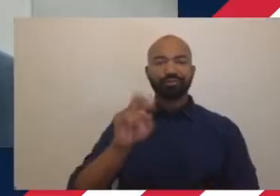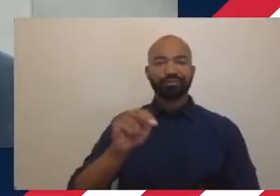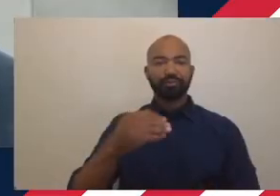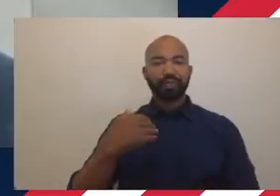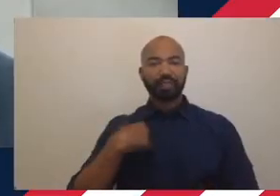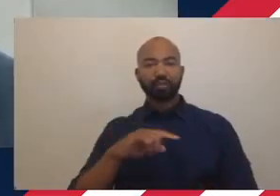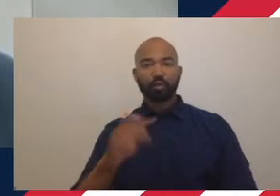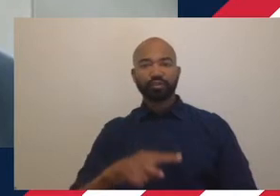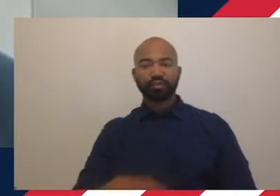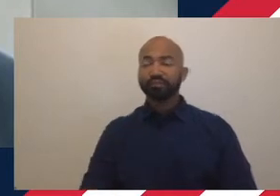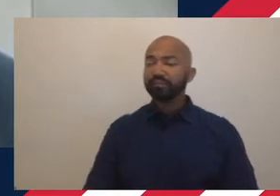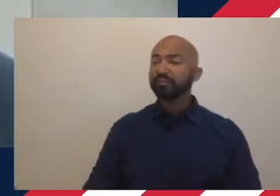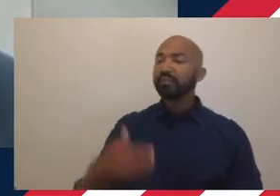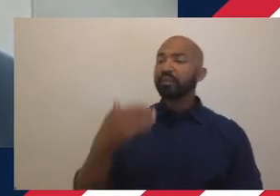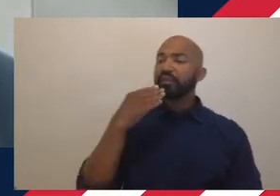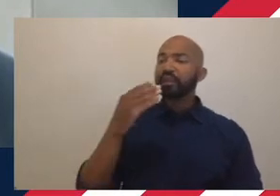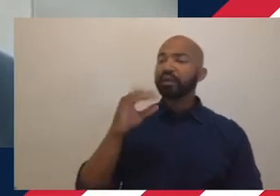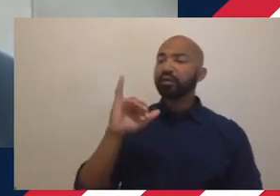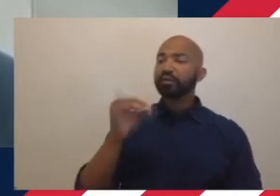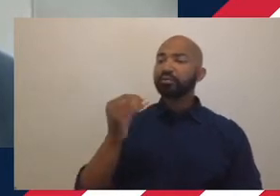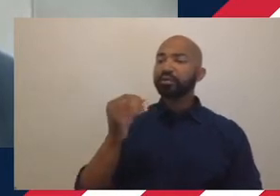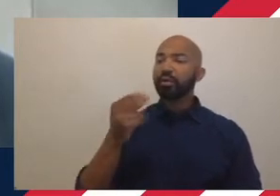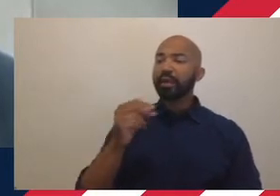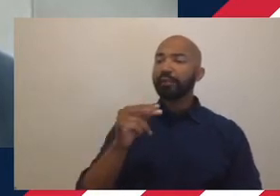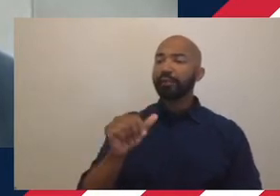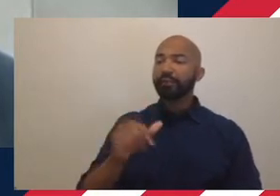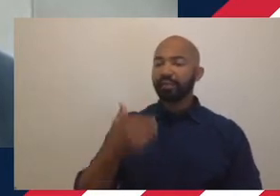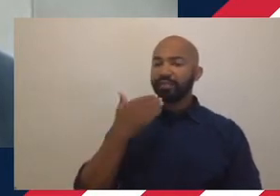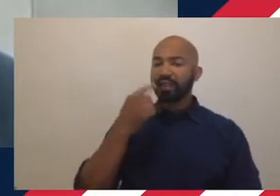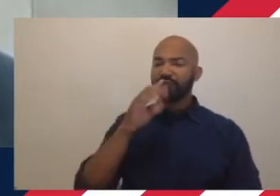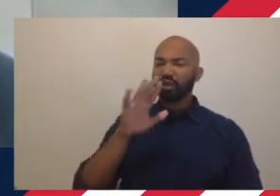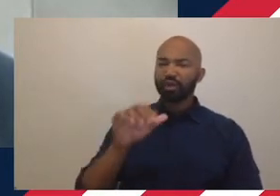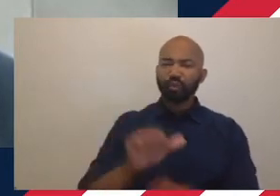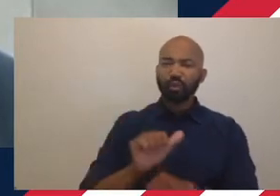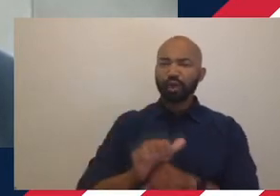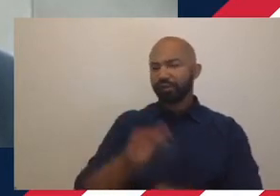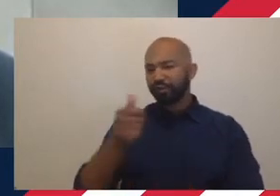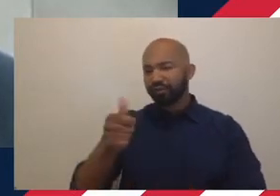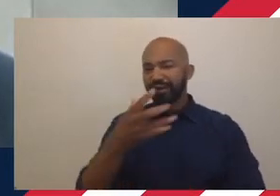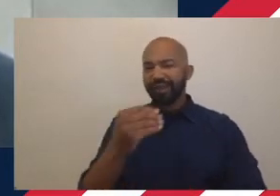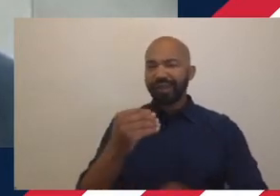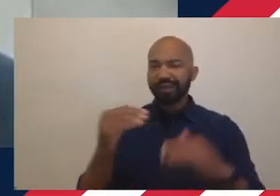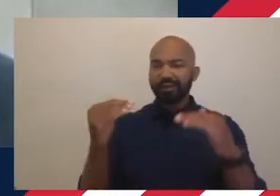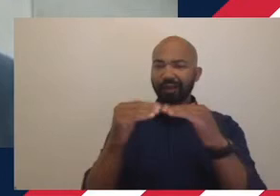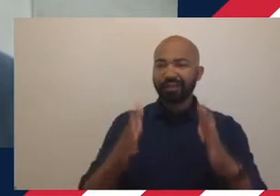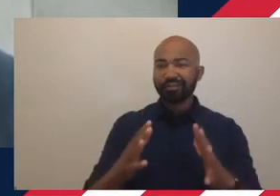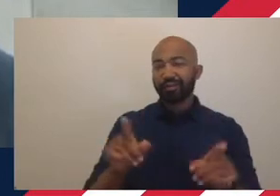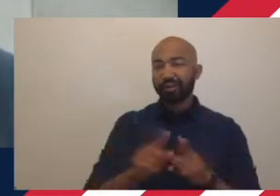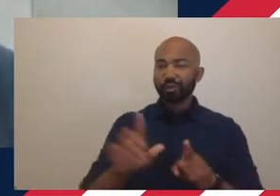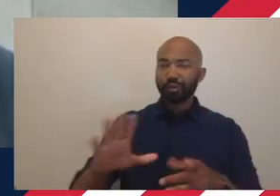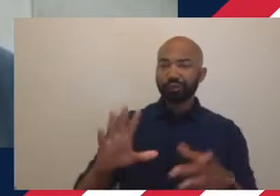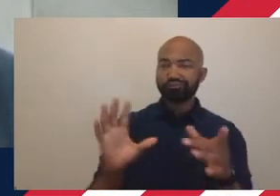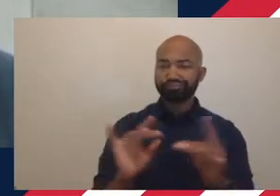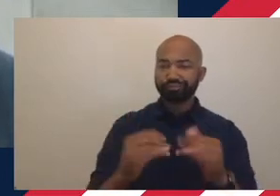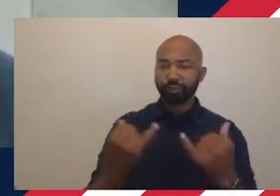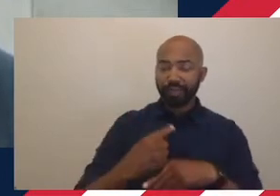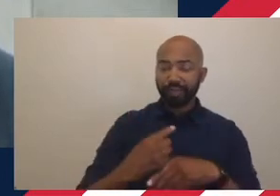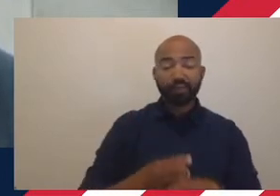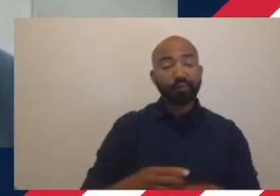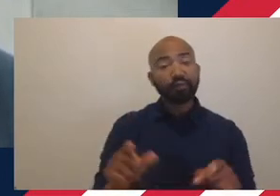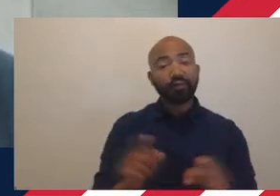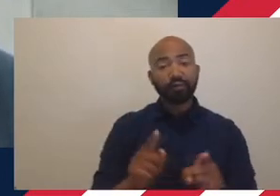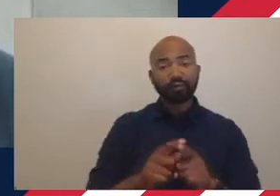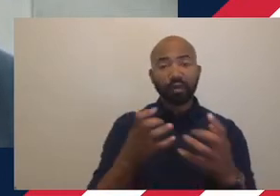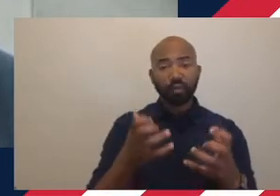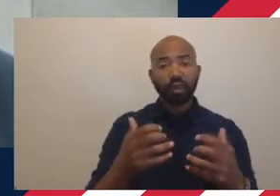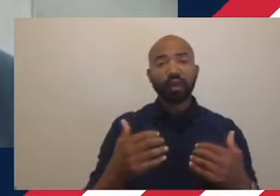Thanks, Joanna. Thanks for your selfless work of you and your colleagues and for contributing your voice today. And I just wanted to acknowledge that since Trump